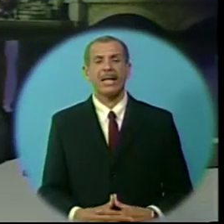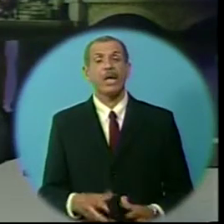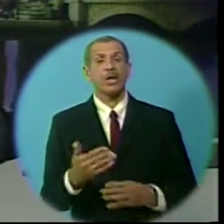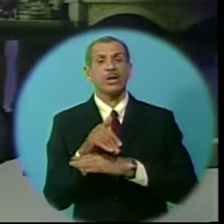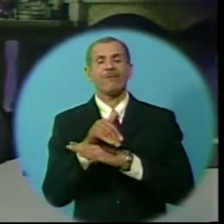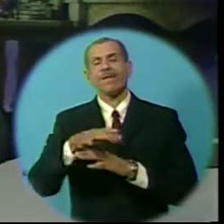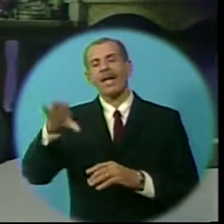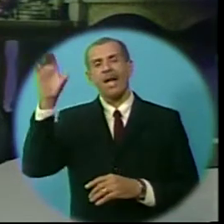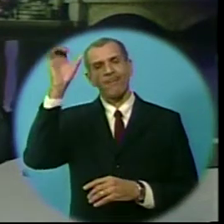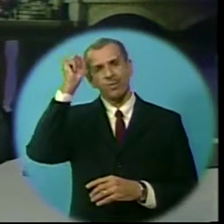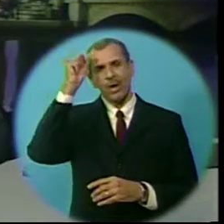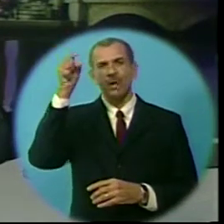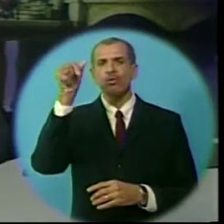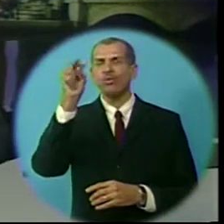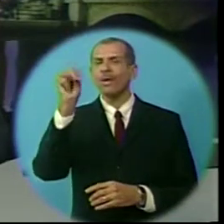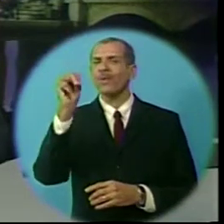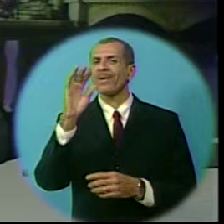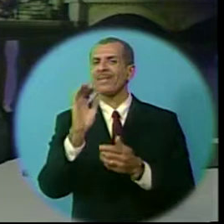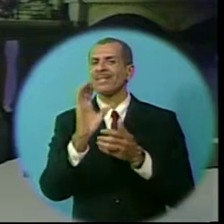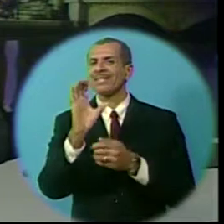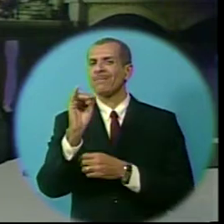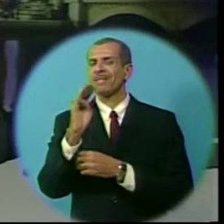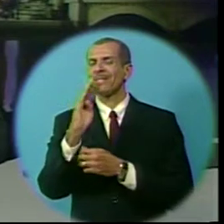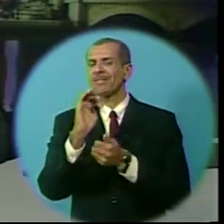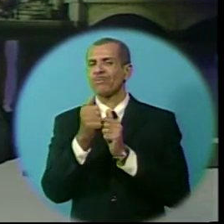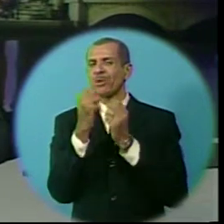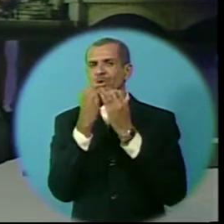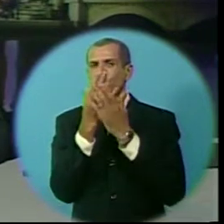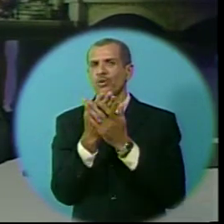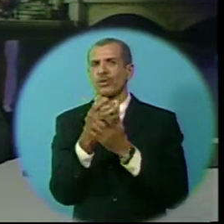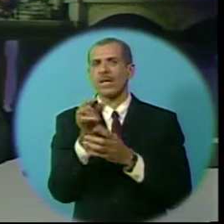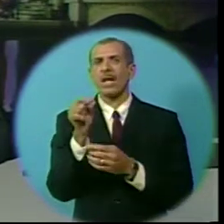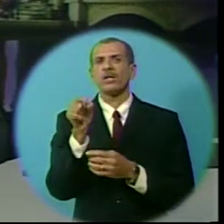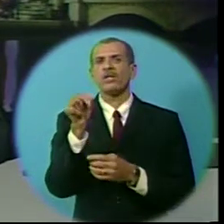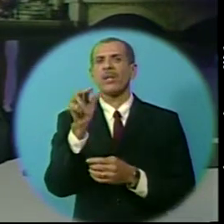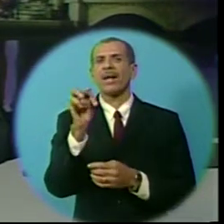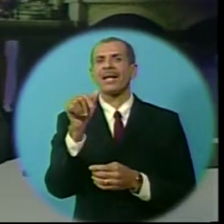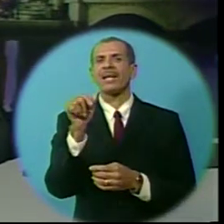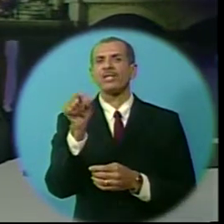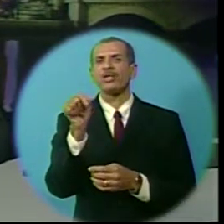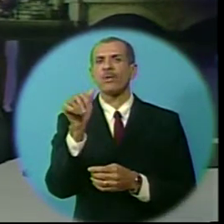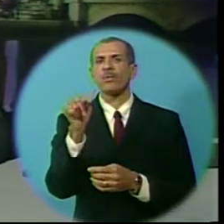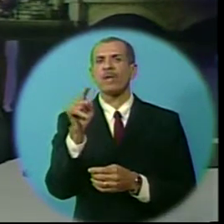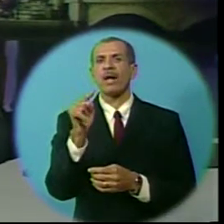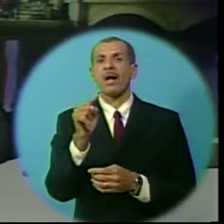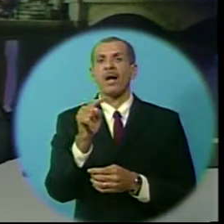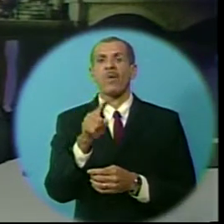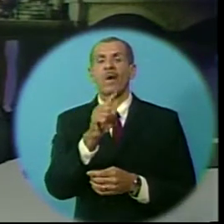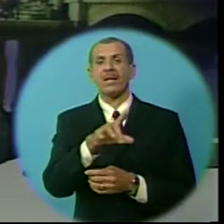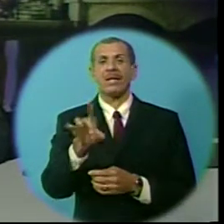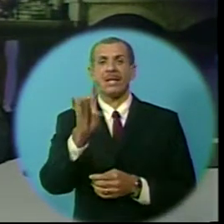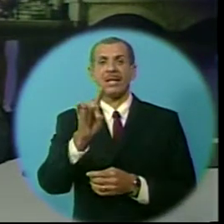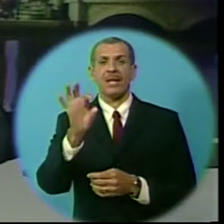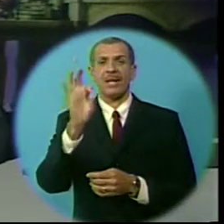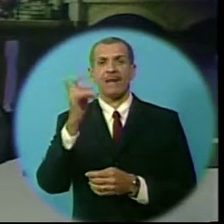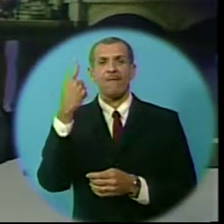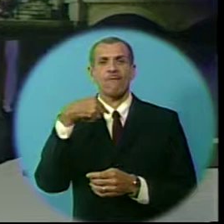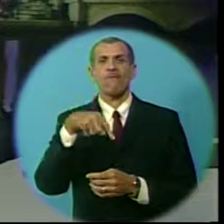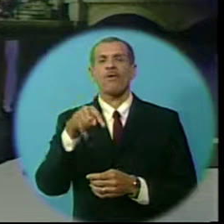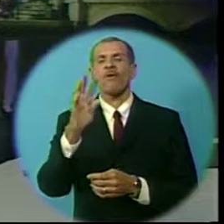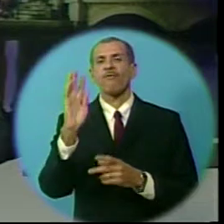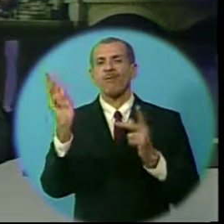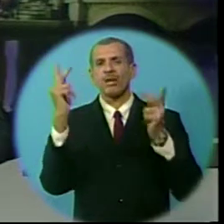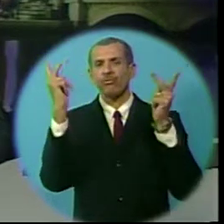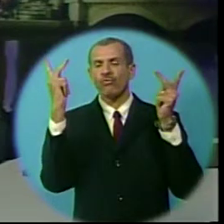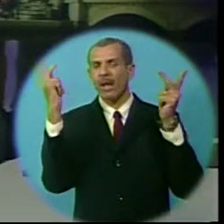Good evening, I'm Sean Green with the CBC Sports. The Guyana Jaguars are currently 35 for 1 in 15, chasing down 189 for a